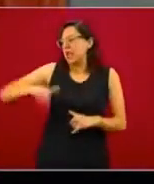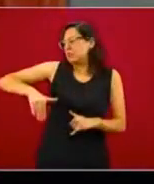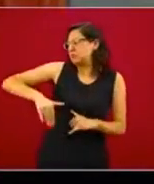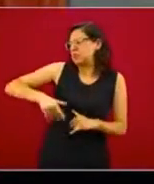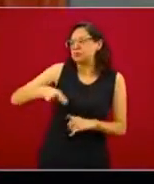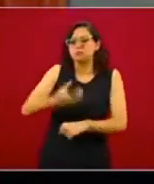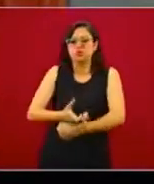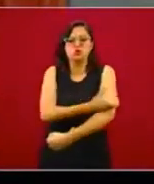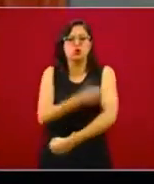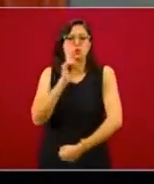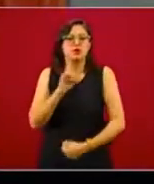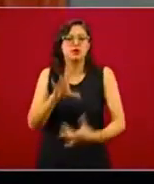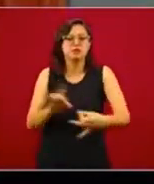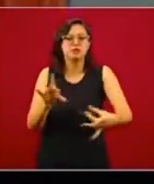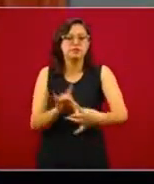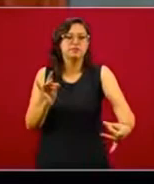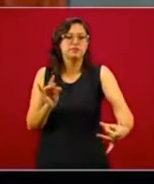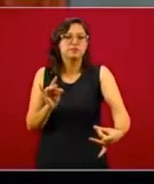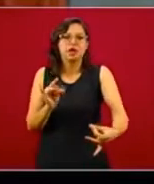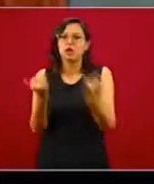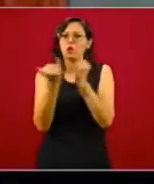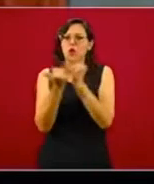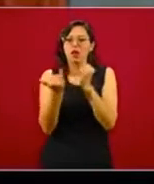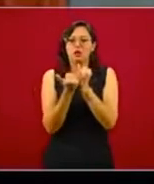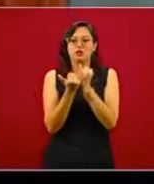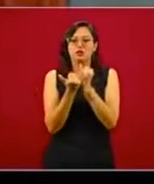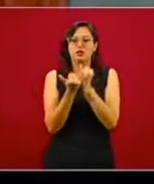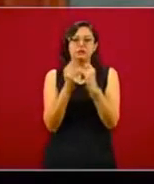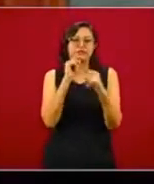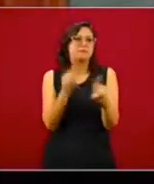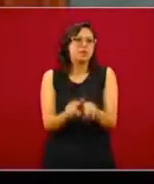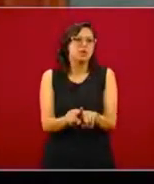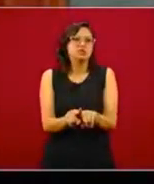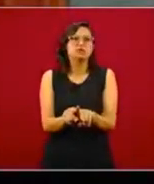as my colleague right here